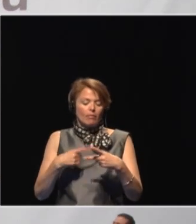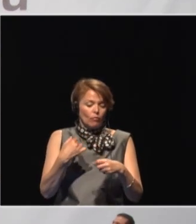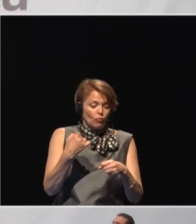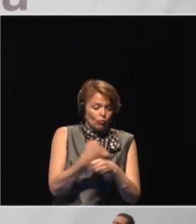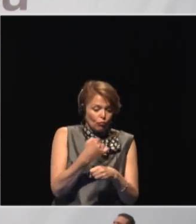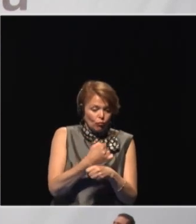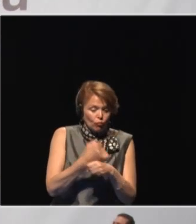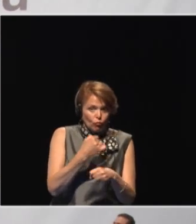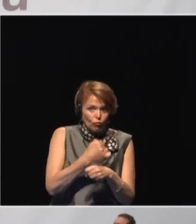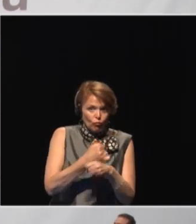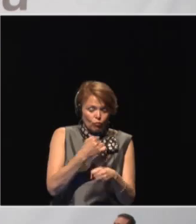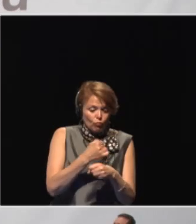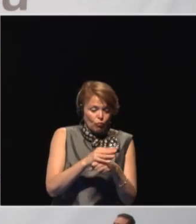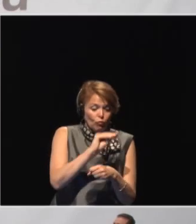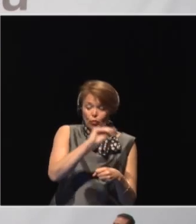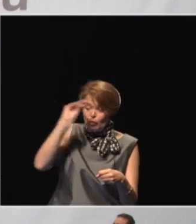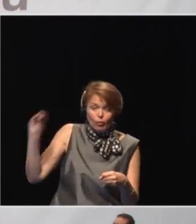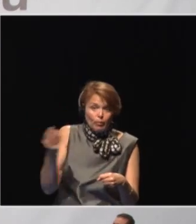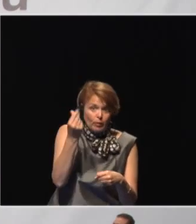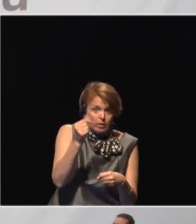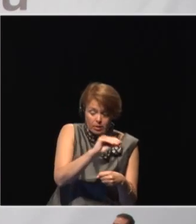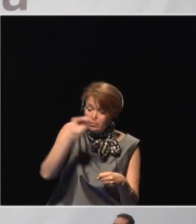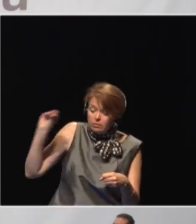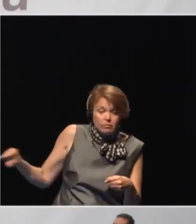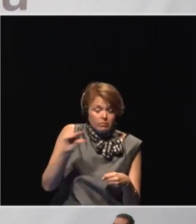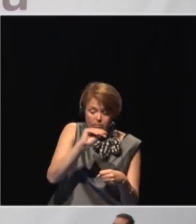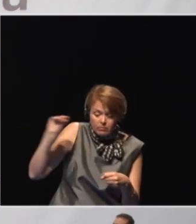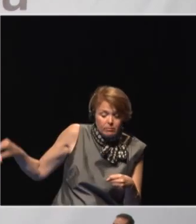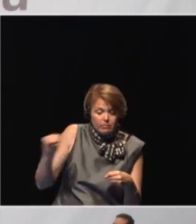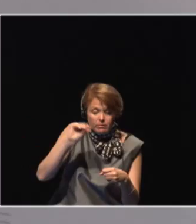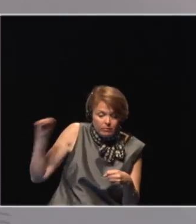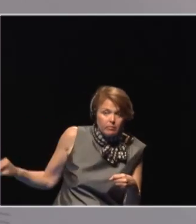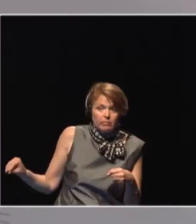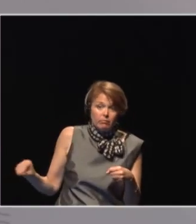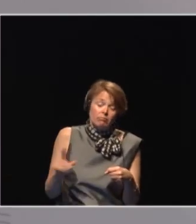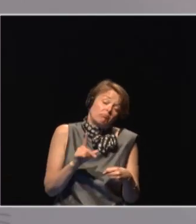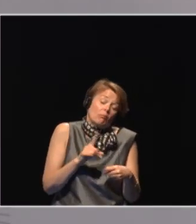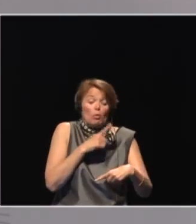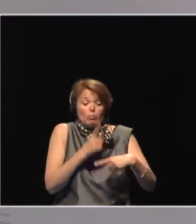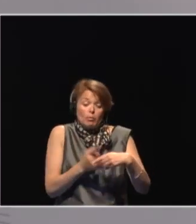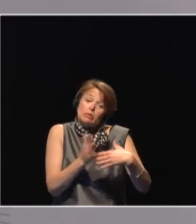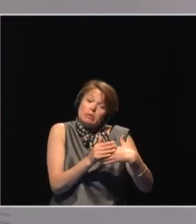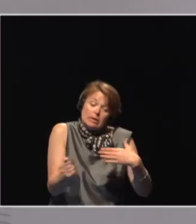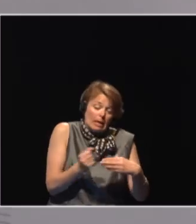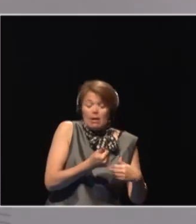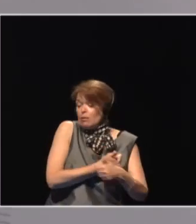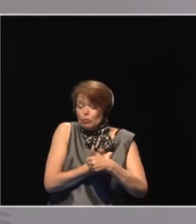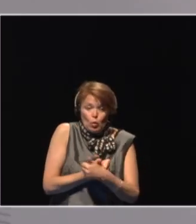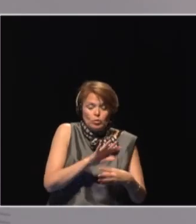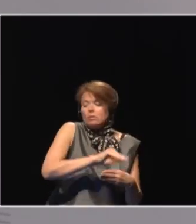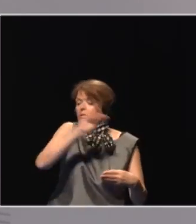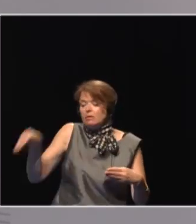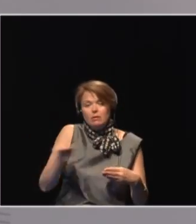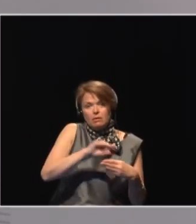sending, particularly through remittances, but also in a broader way, a lot of support